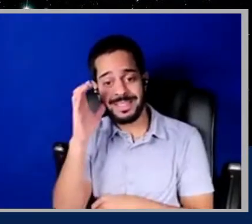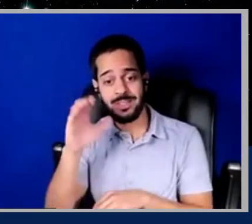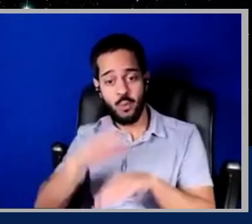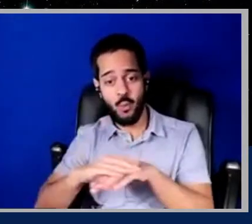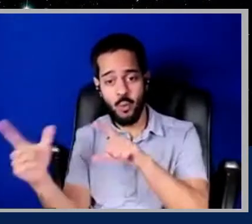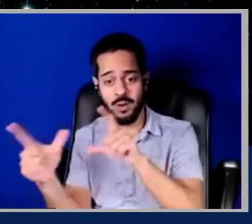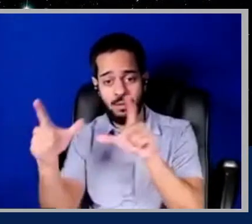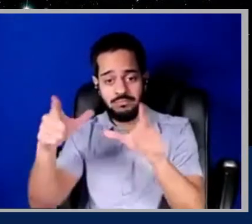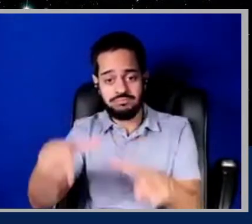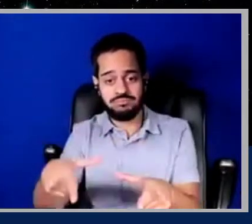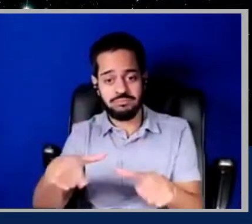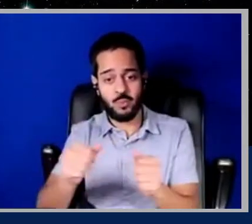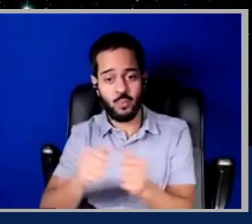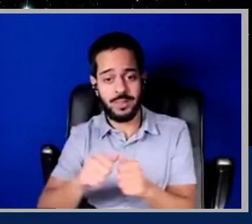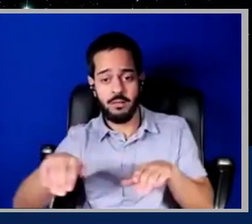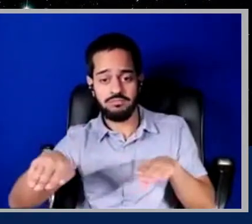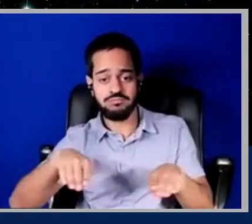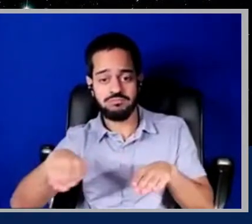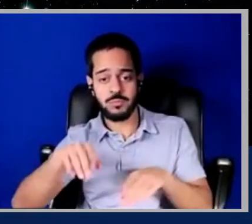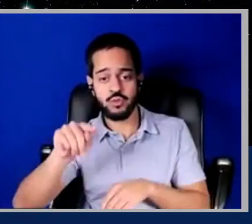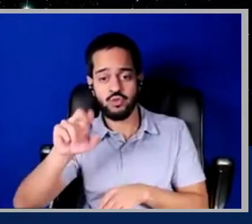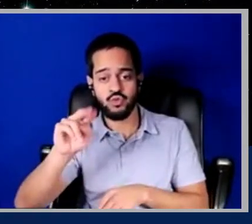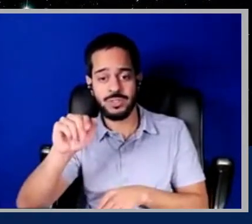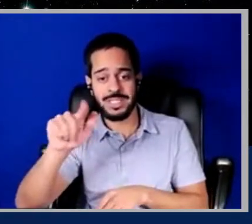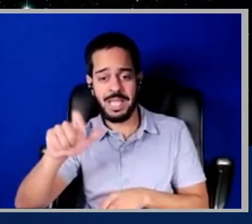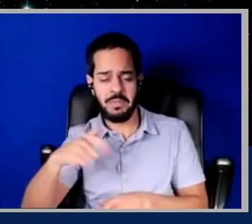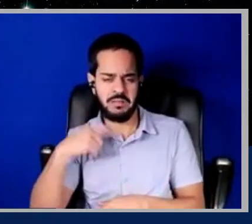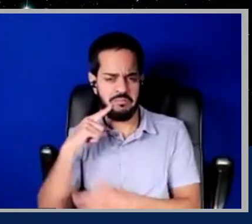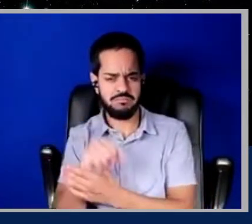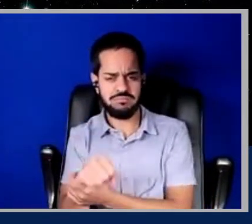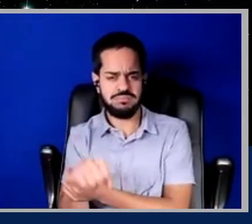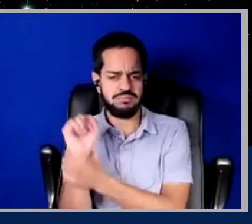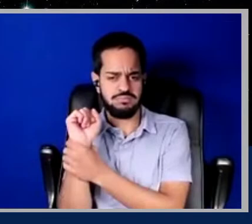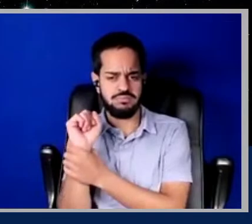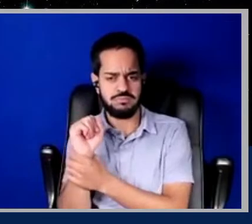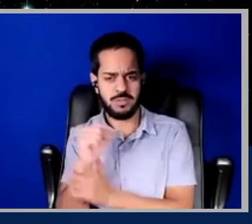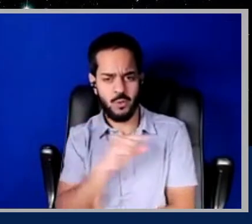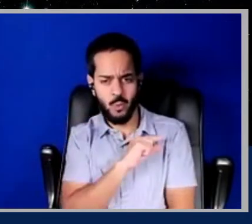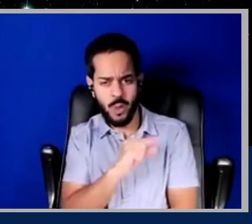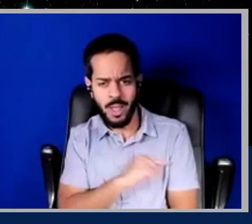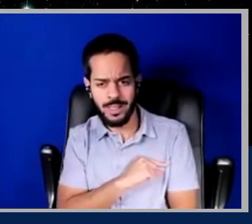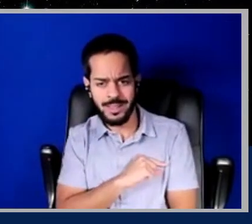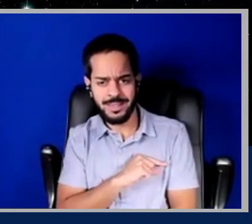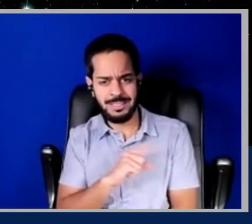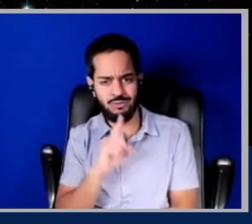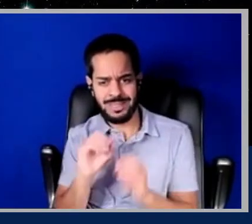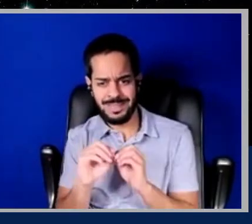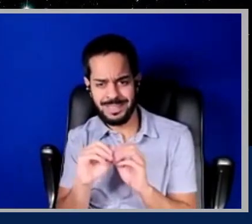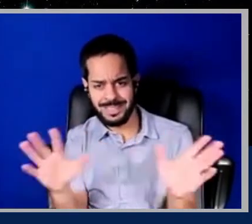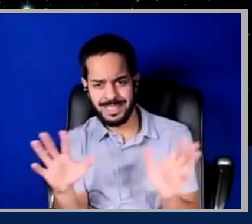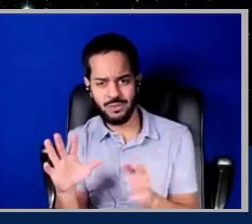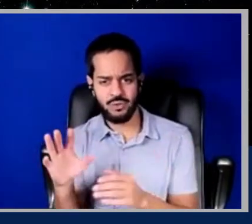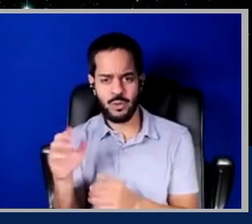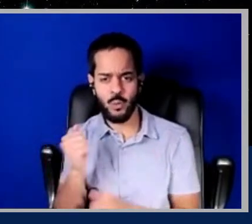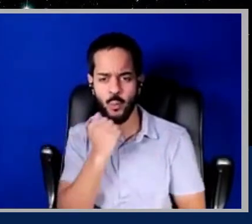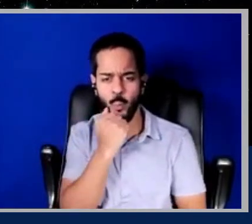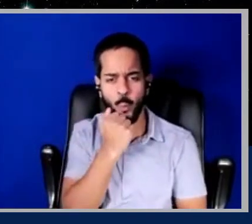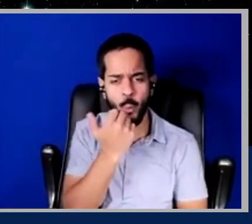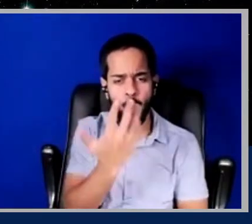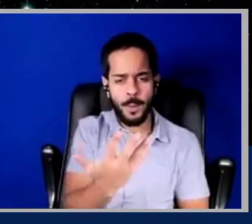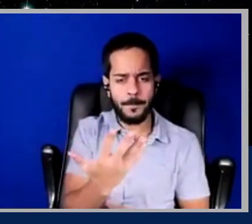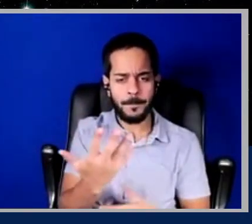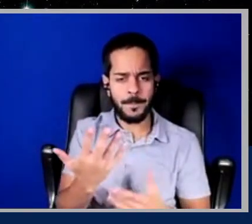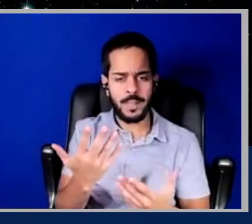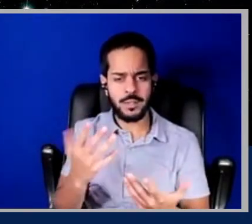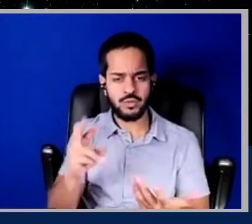first time just blew my mind. Like the quality was so good. It was so warm